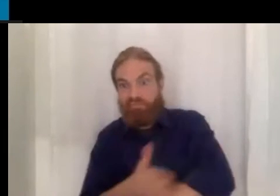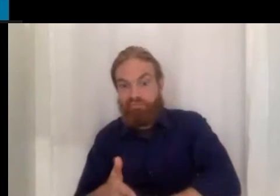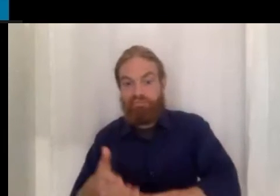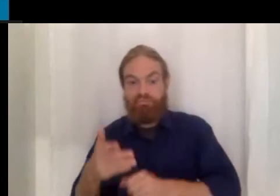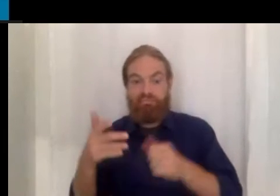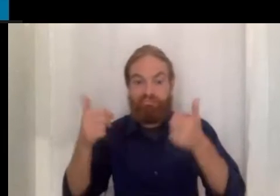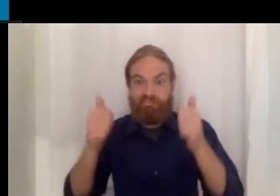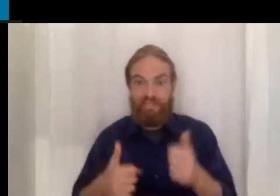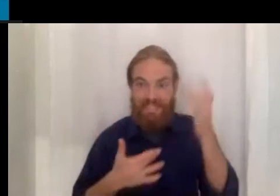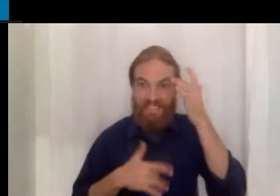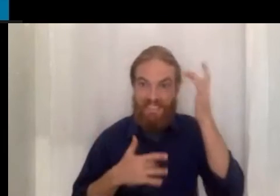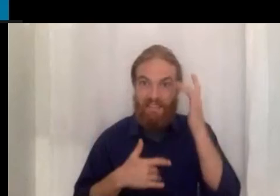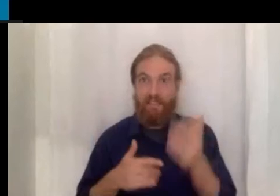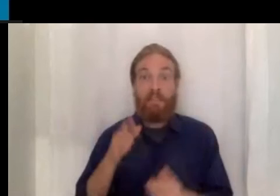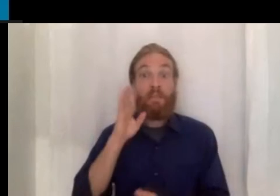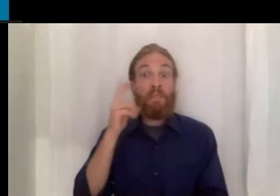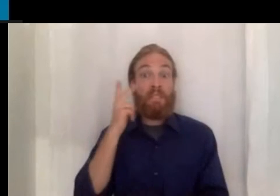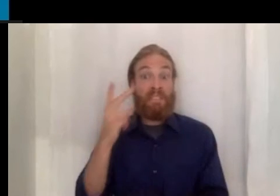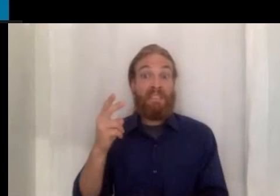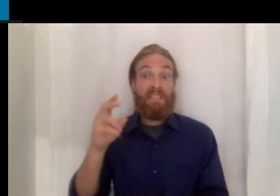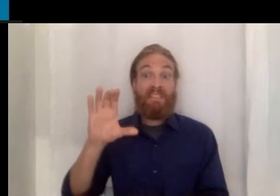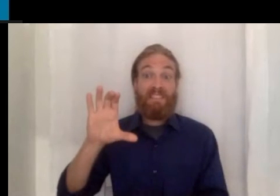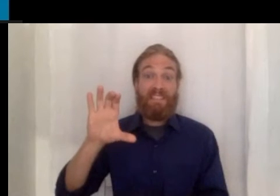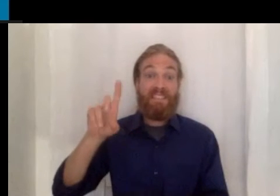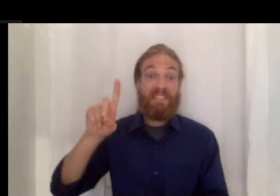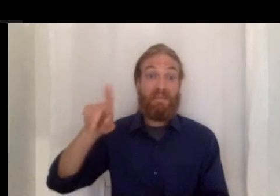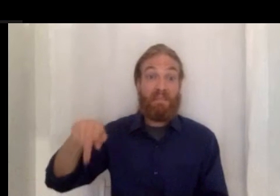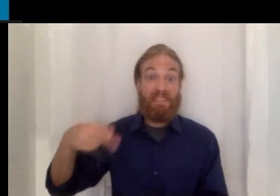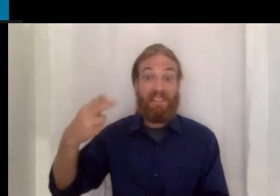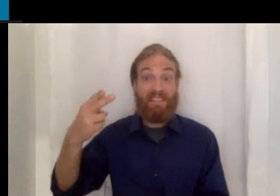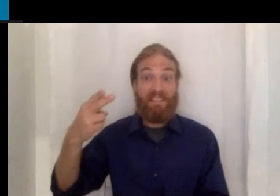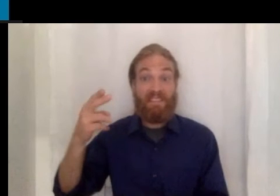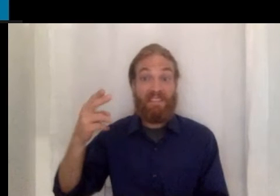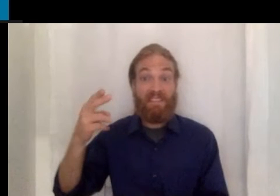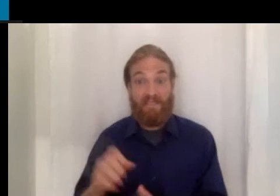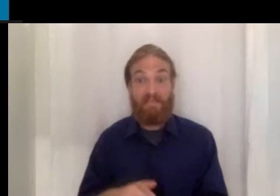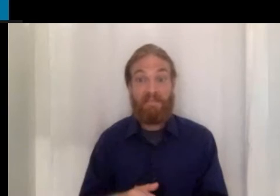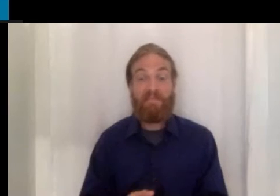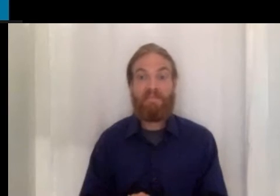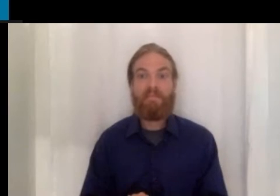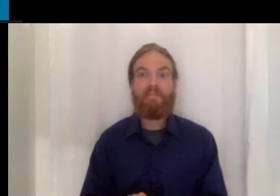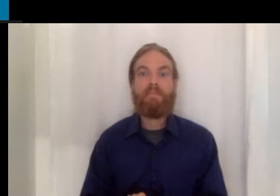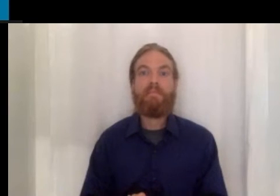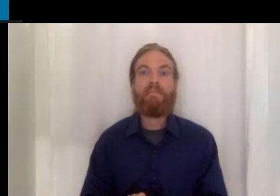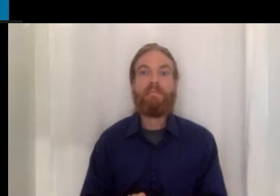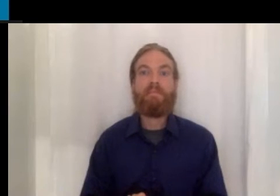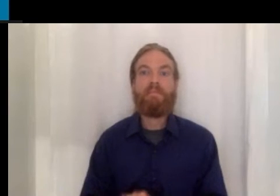HHS also instruct us, but we anticipated to include those who